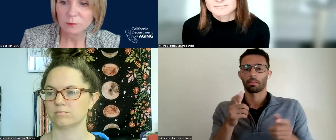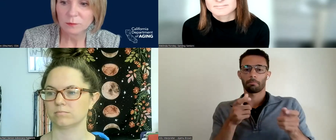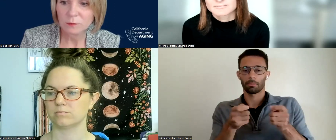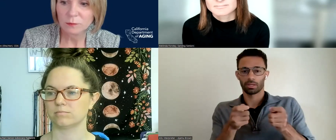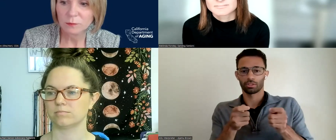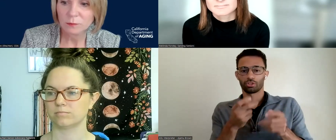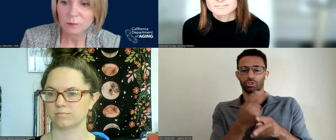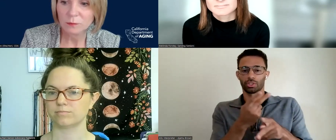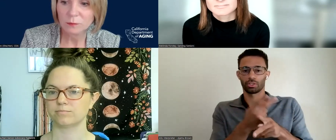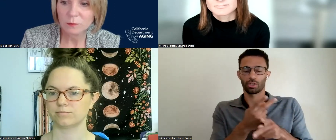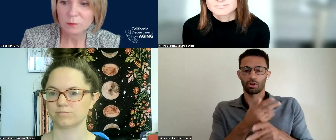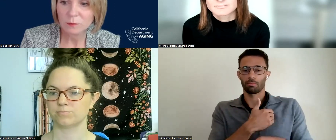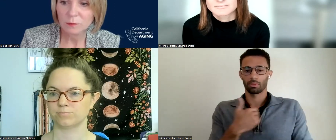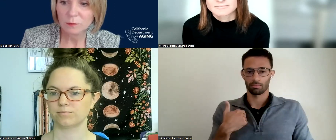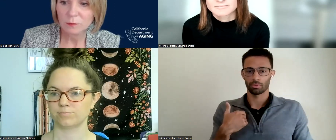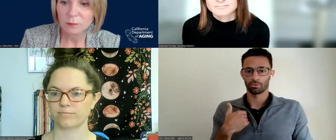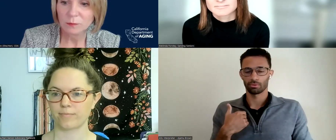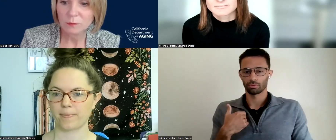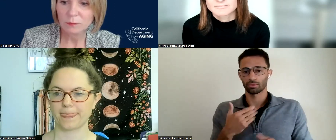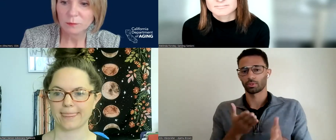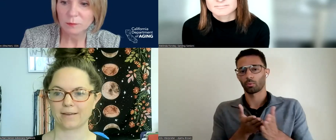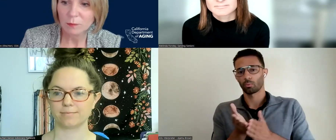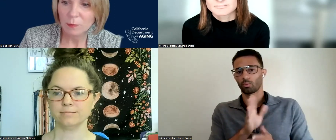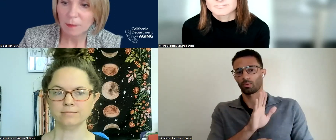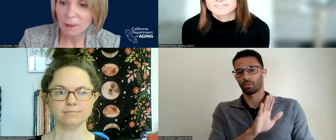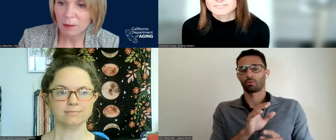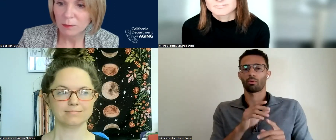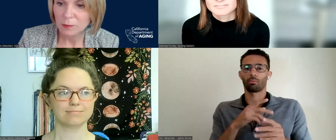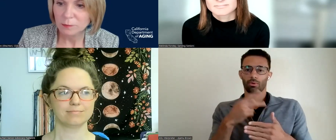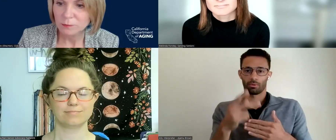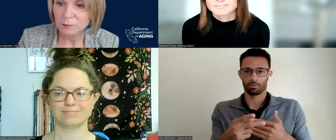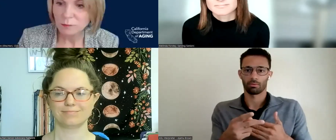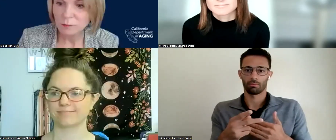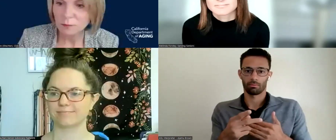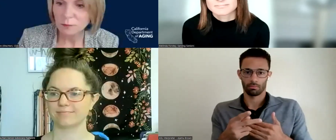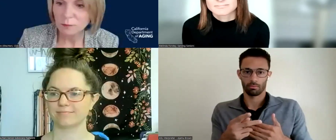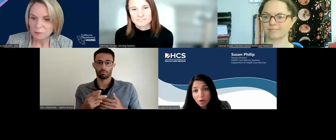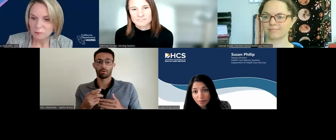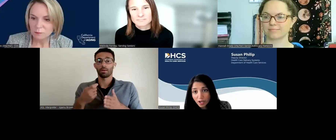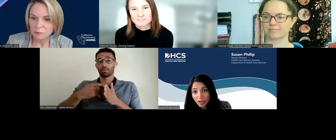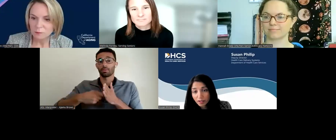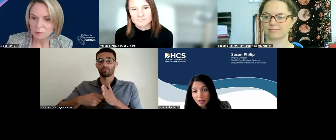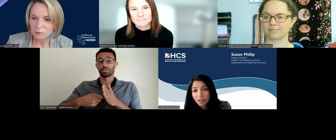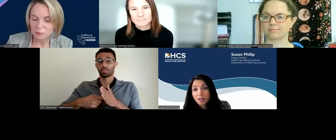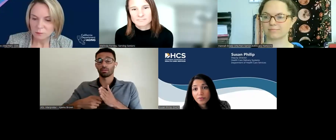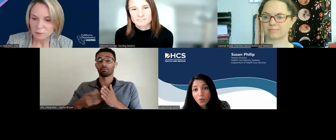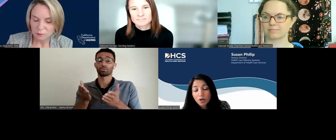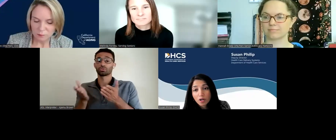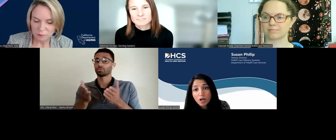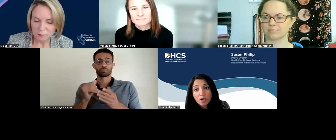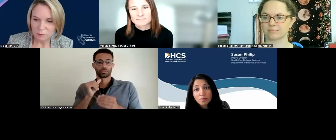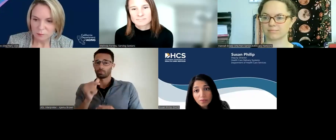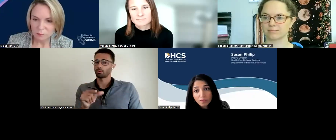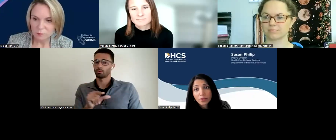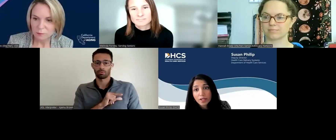provided through the Medi-Cal managed care program. So if you're fee for service, you would not qualify